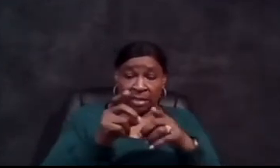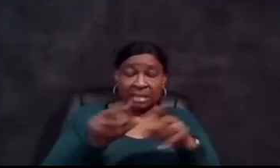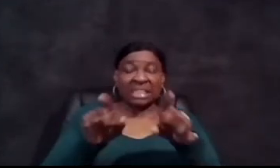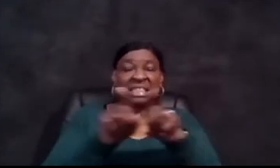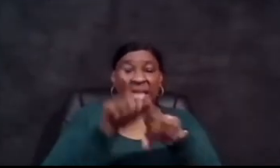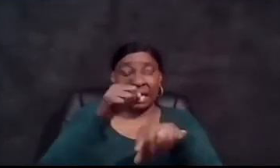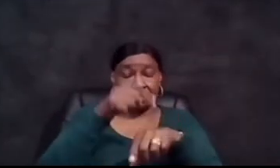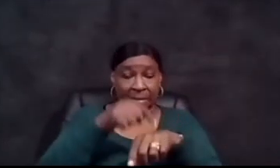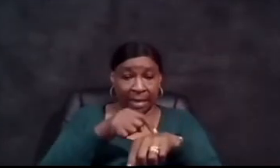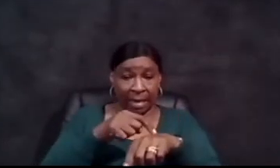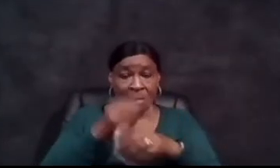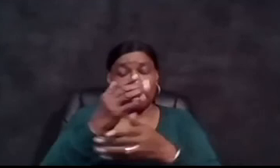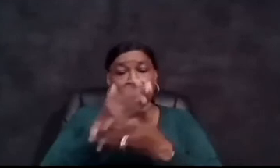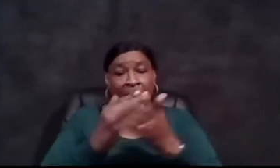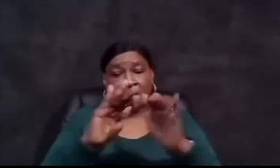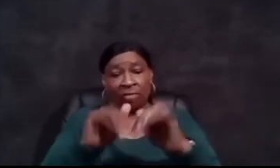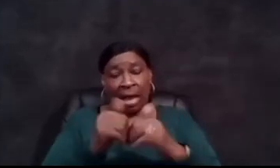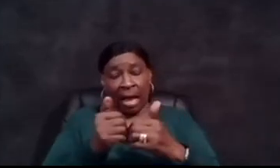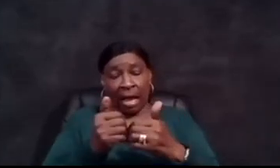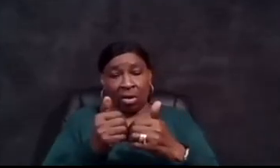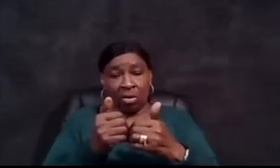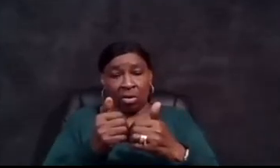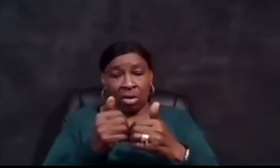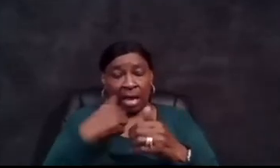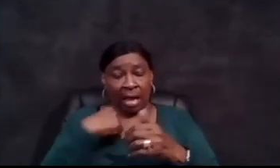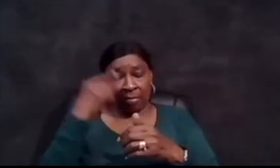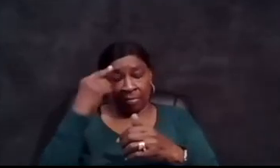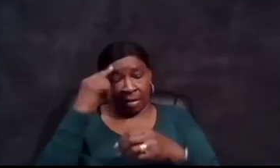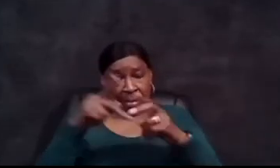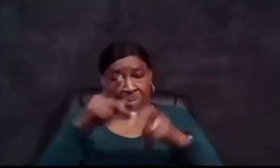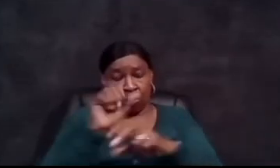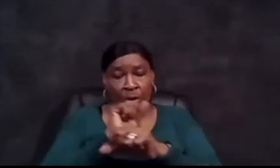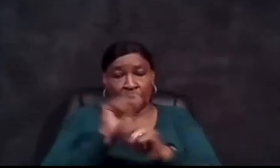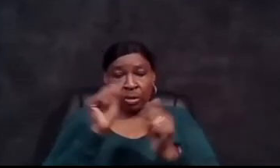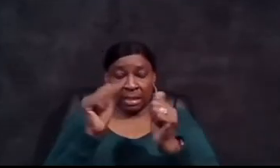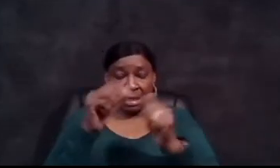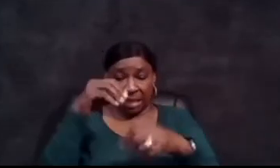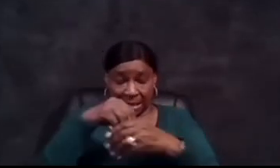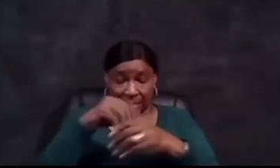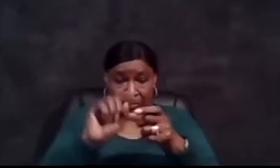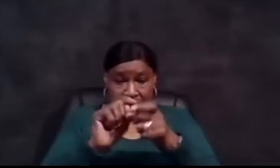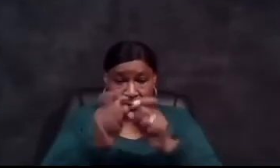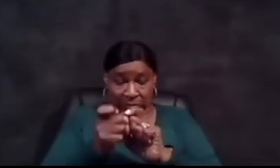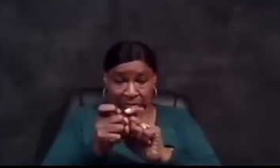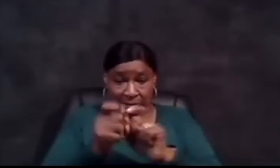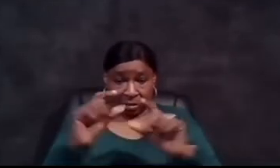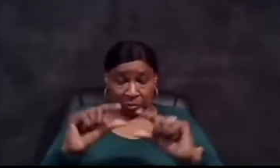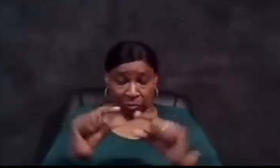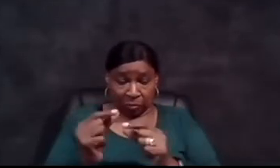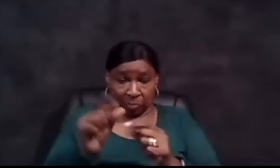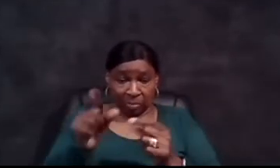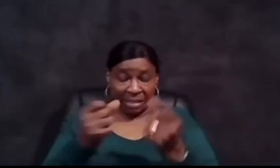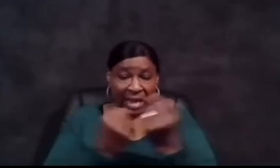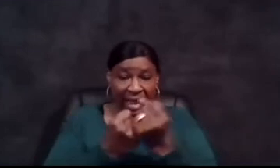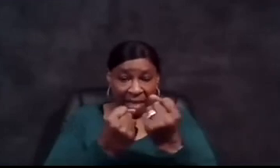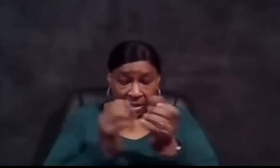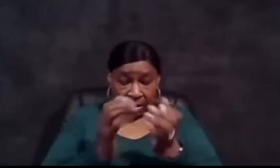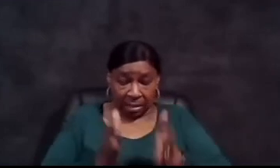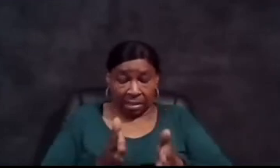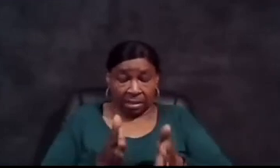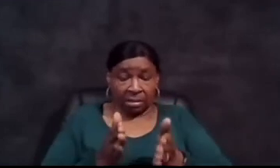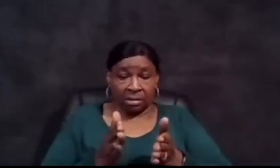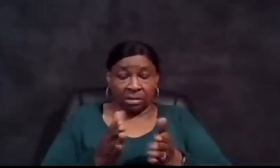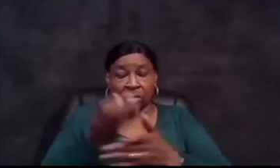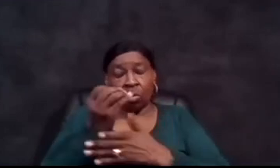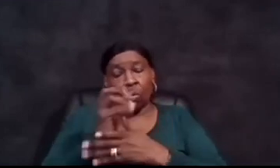time, part of how it is that I think people working within a reform framework as advocates